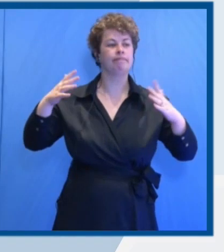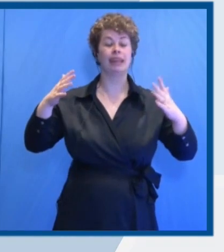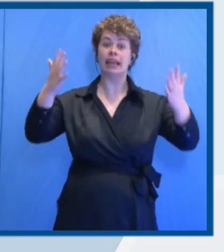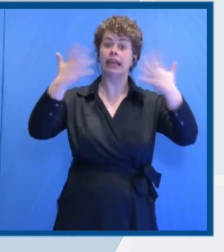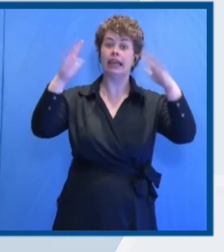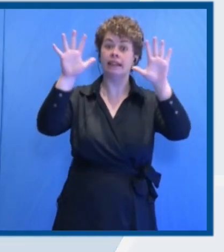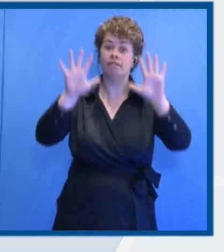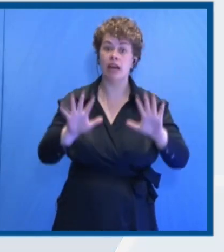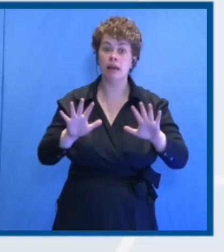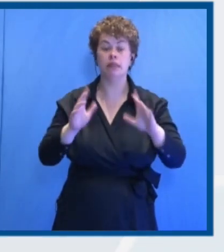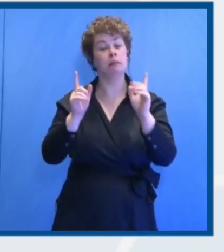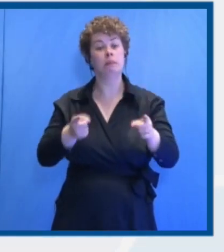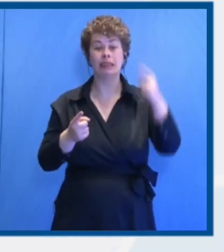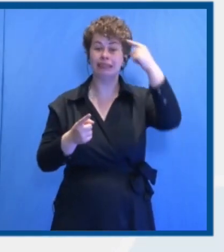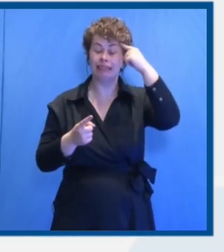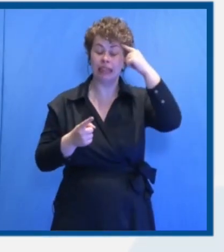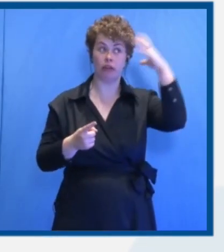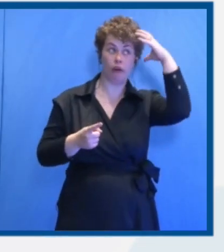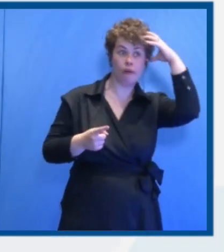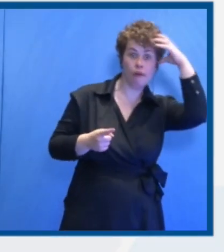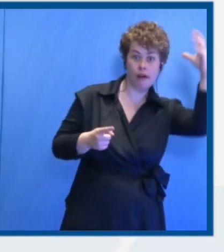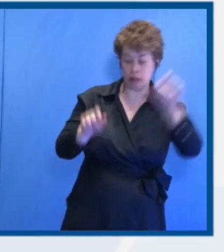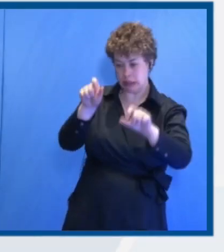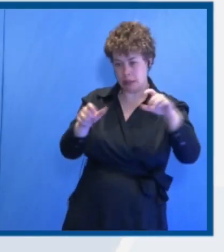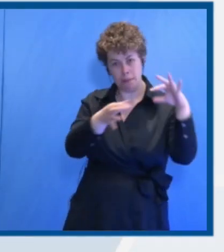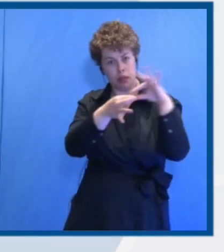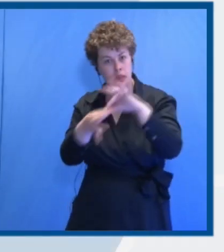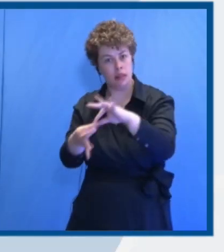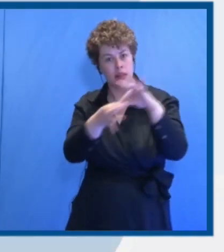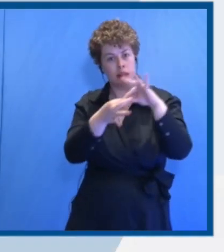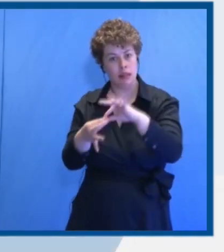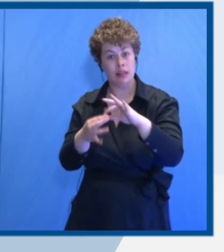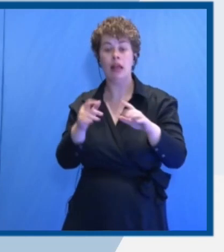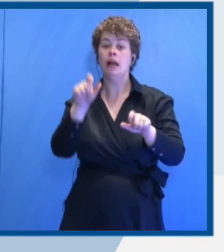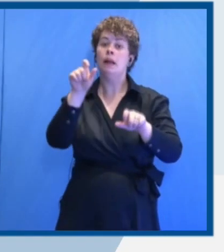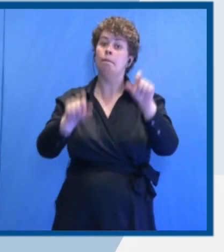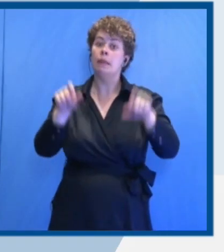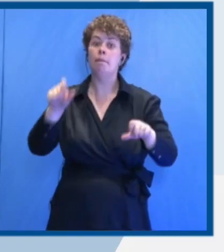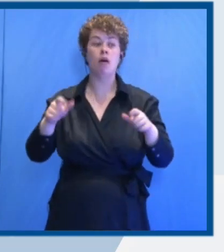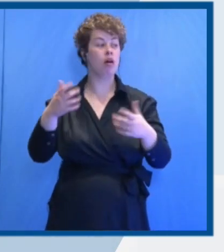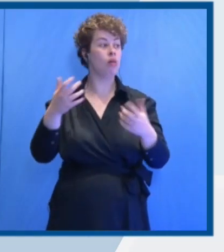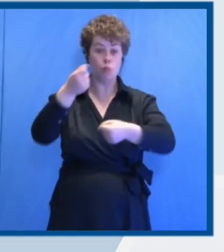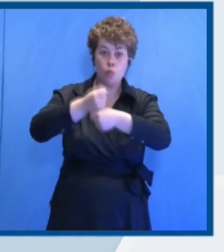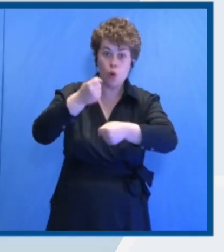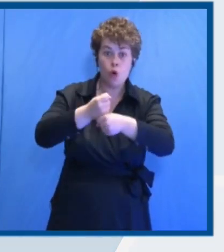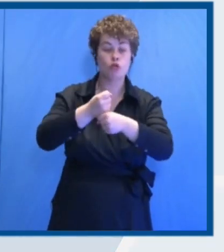program for landscape stability brings economic resilience, create green jobs, raise incomes, and